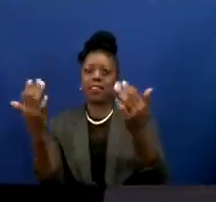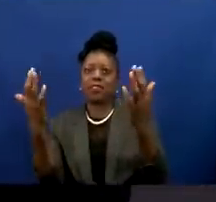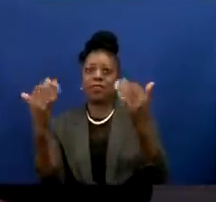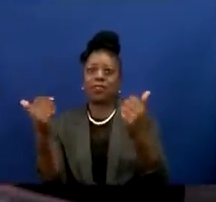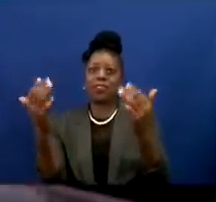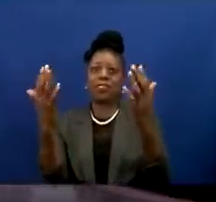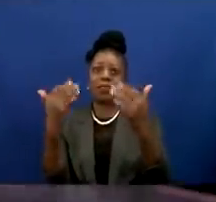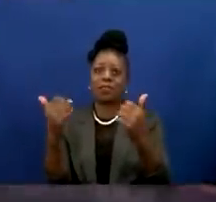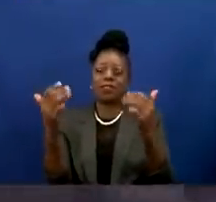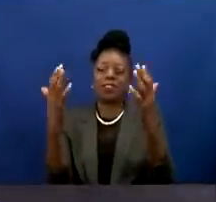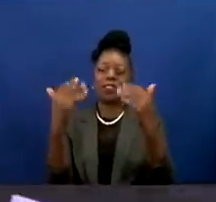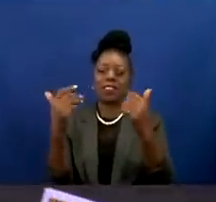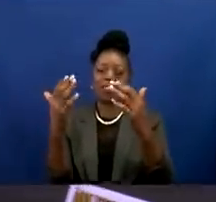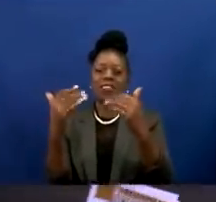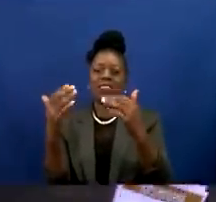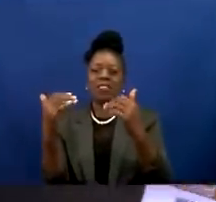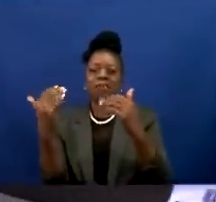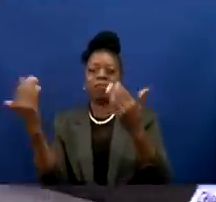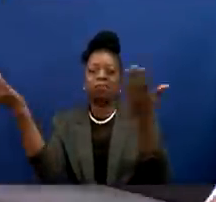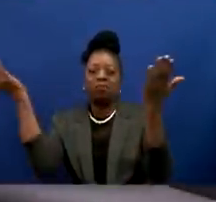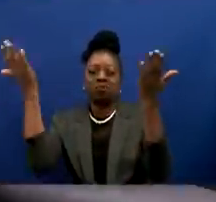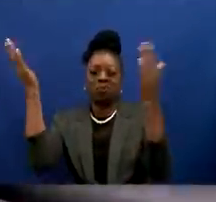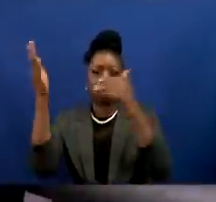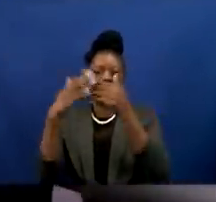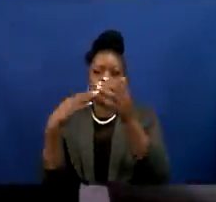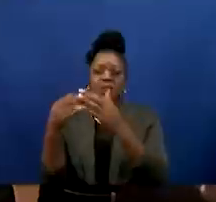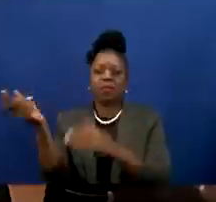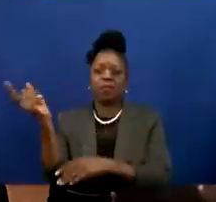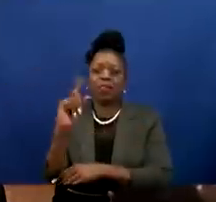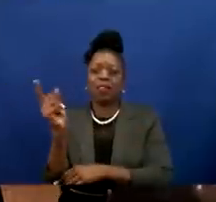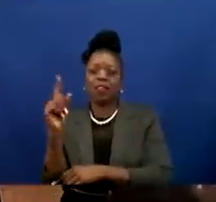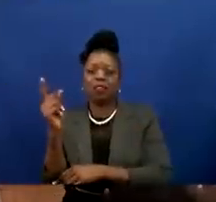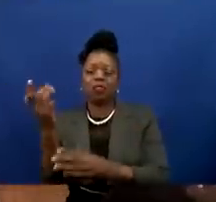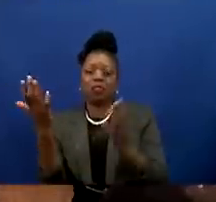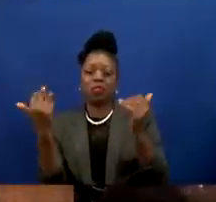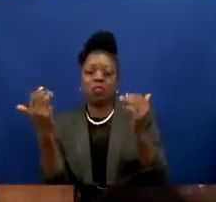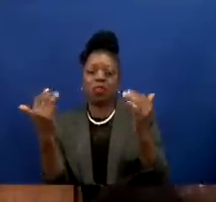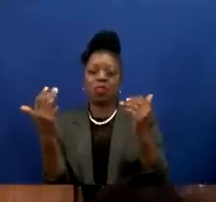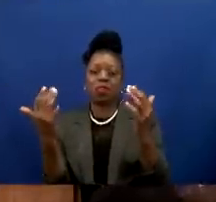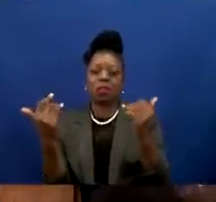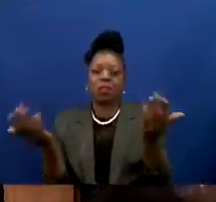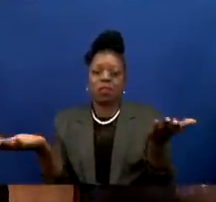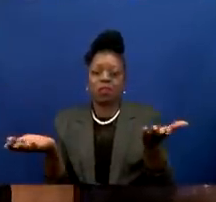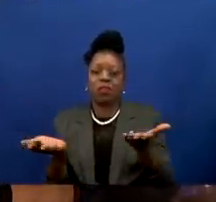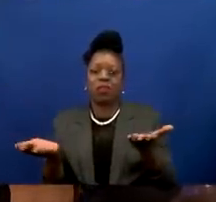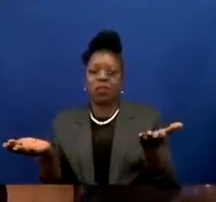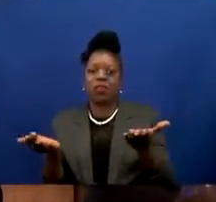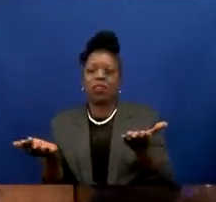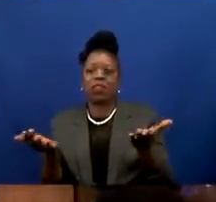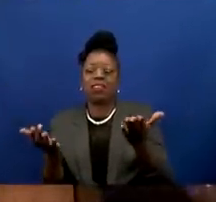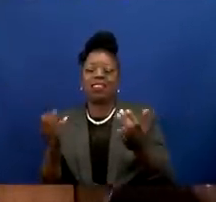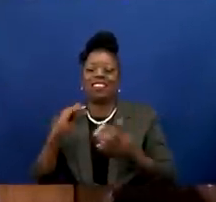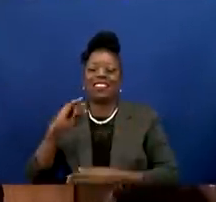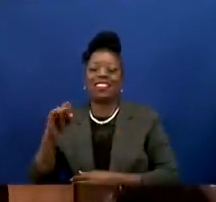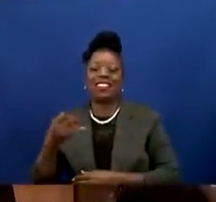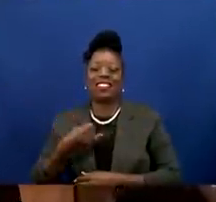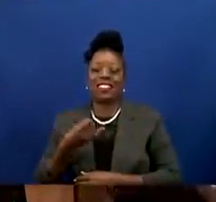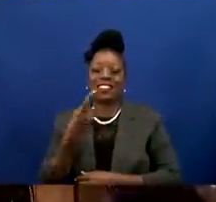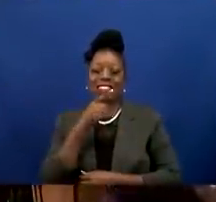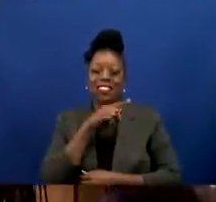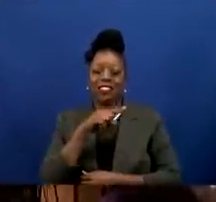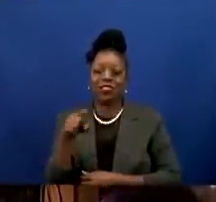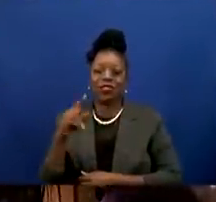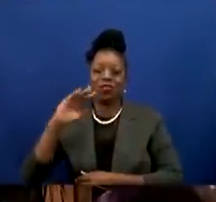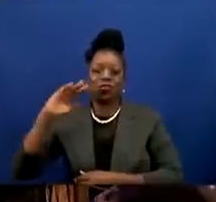on, come on. If you're in the balcony, come on downstairs. Come on downstairs. The invitation is extended to you.